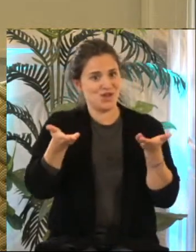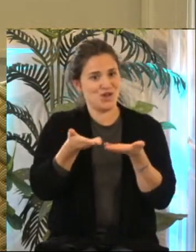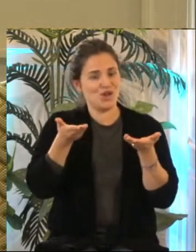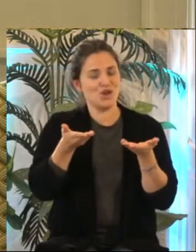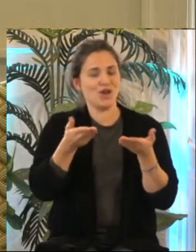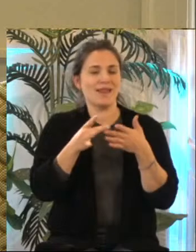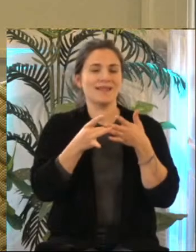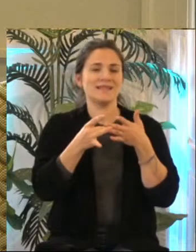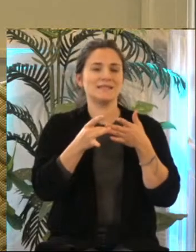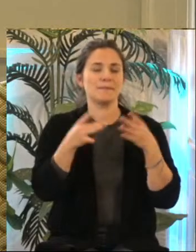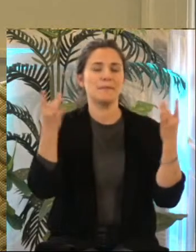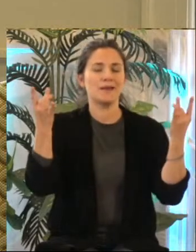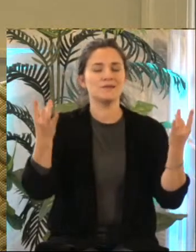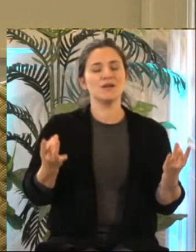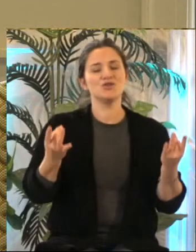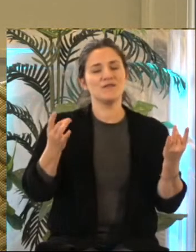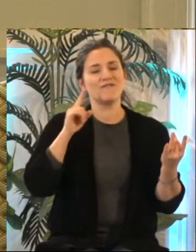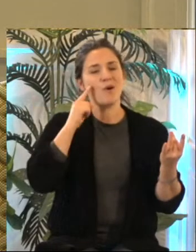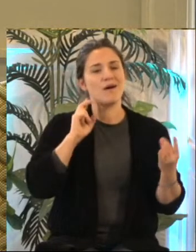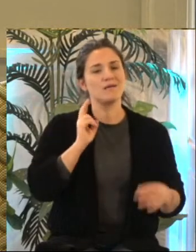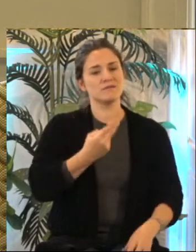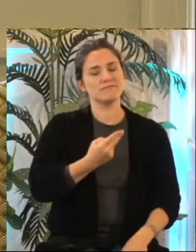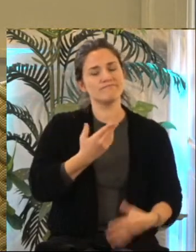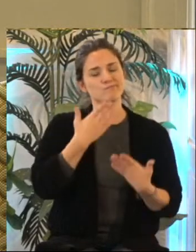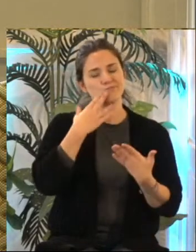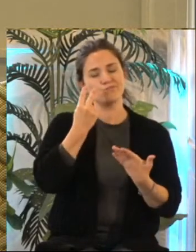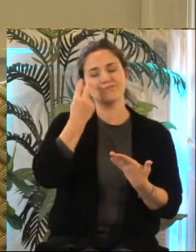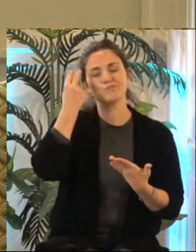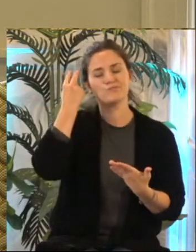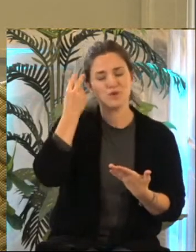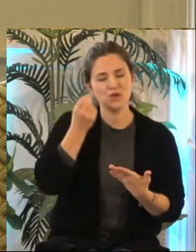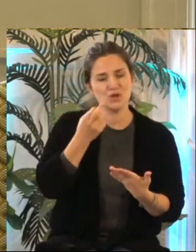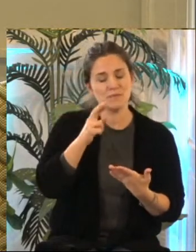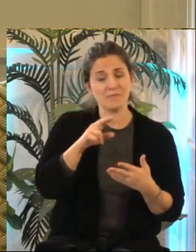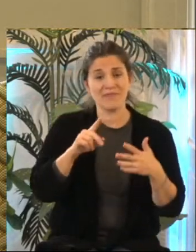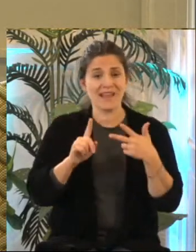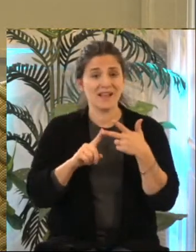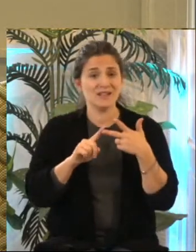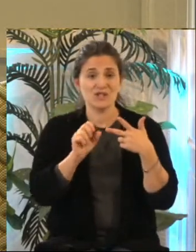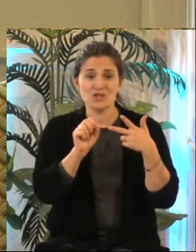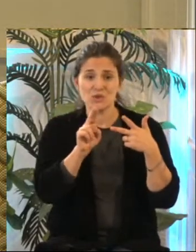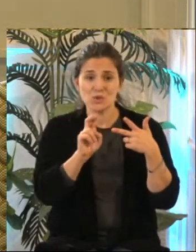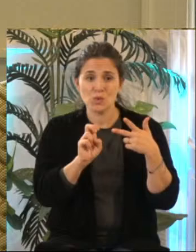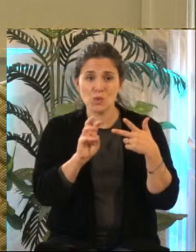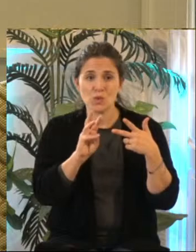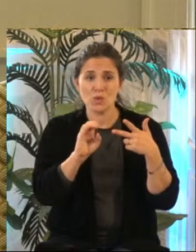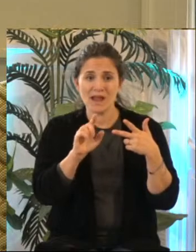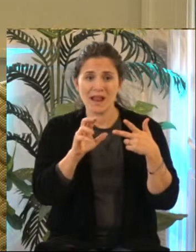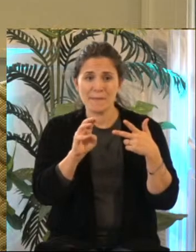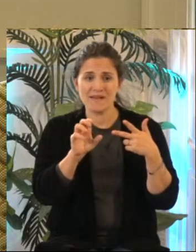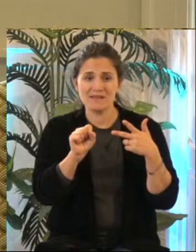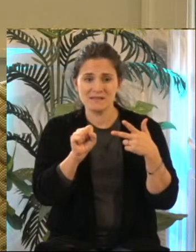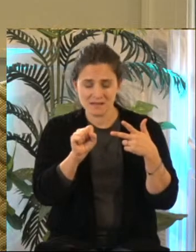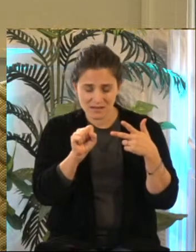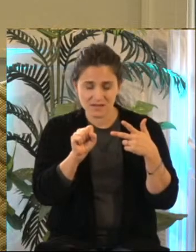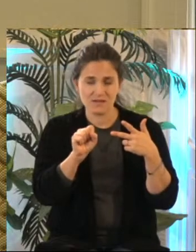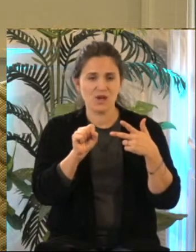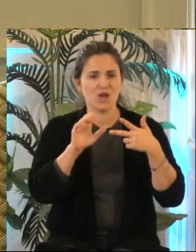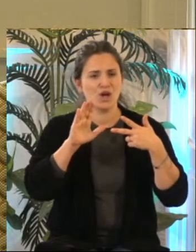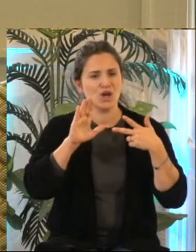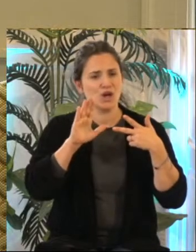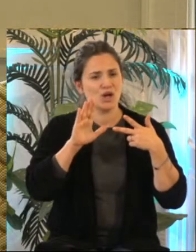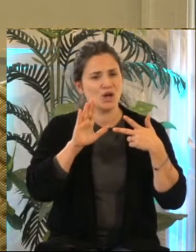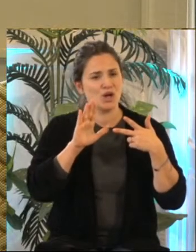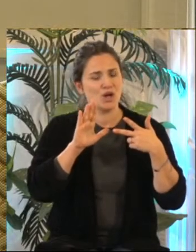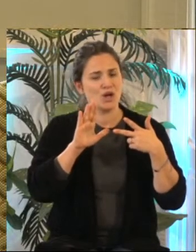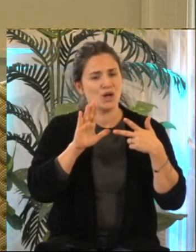class for us one time. Also, we're thinking about our member Sue Williams, her son Josh, on the death of her